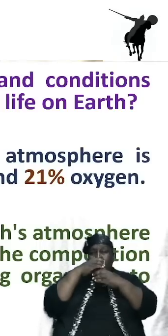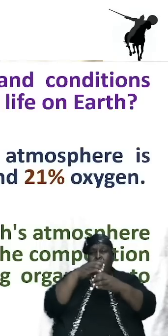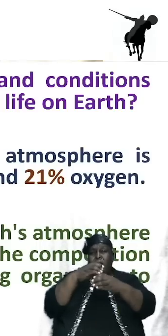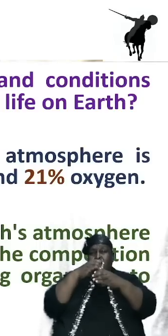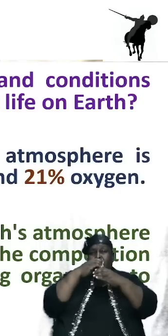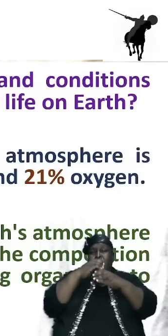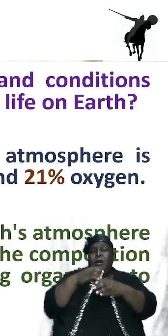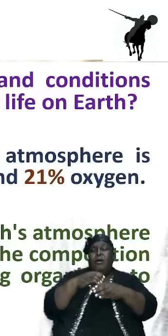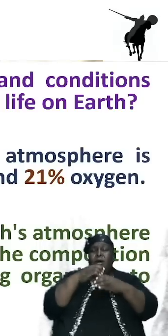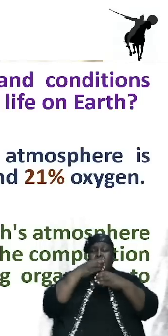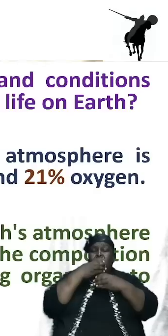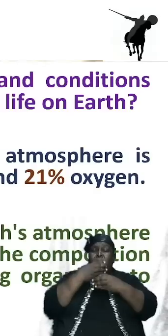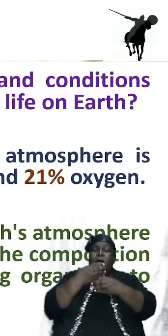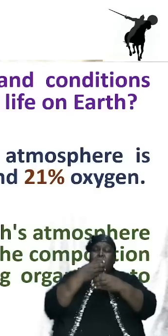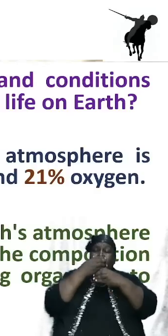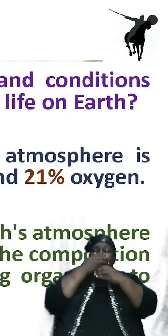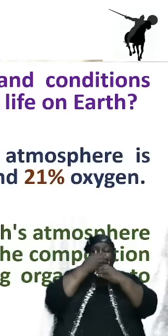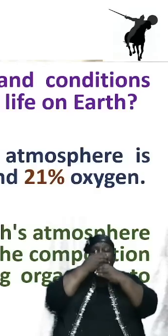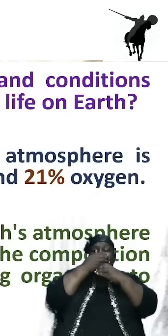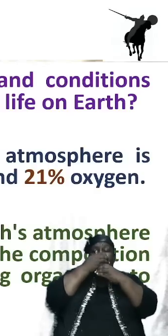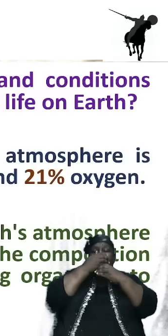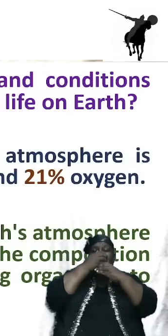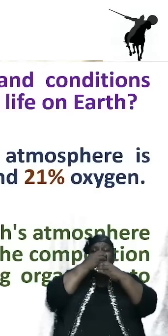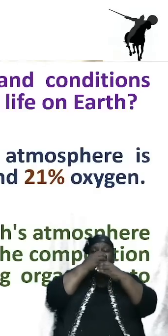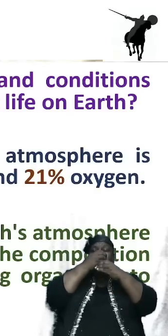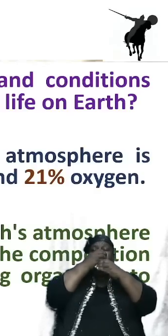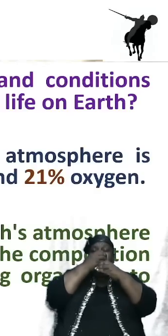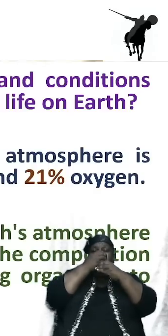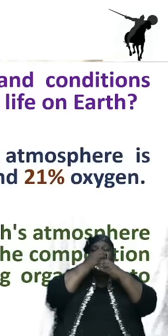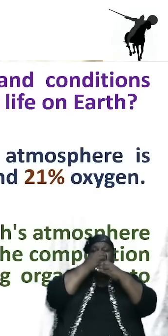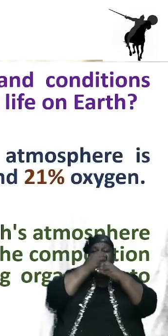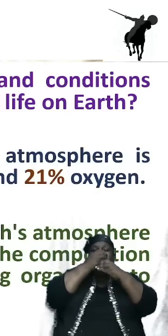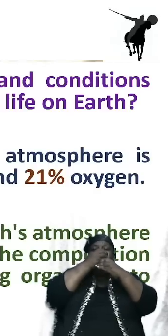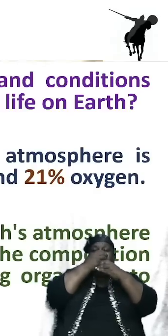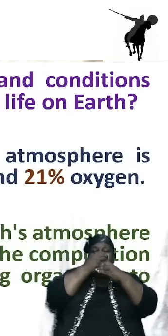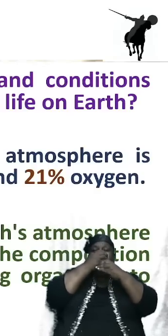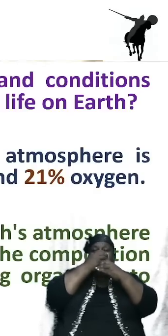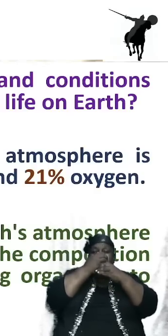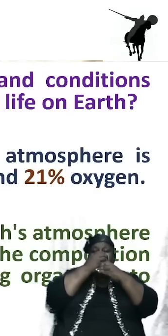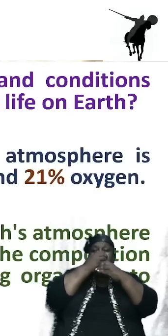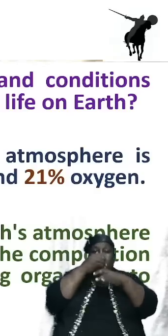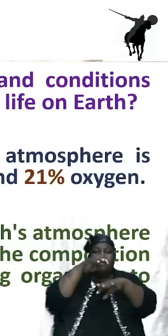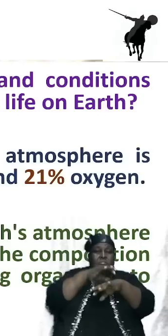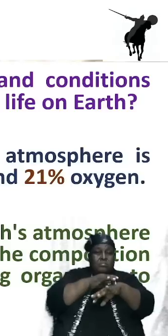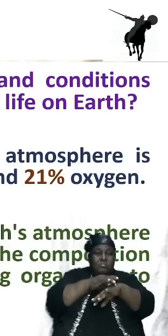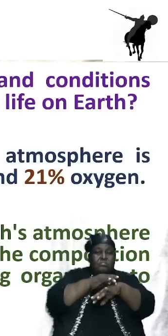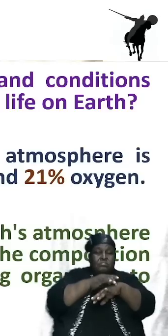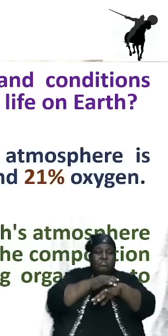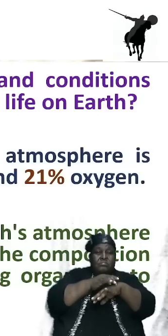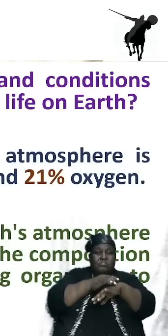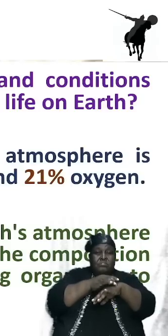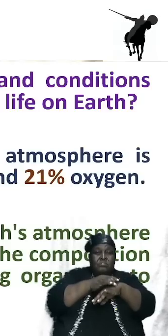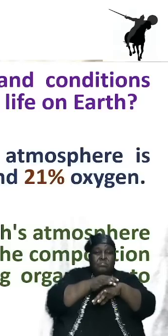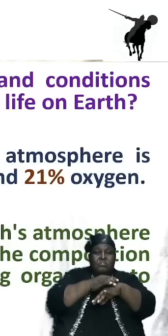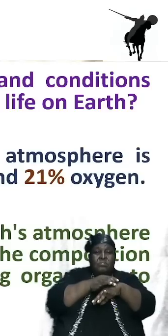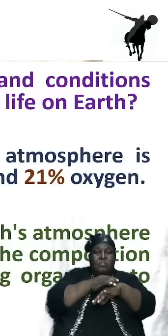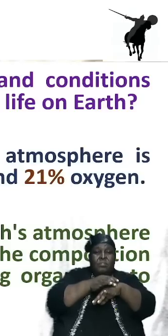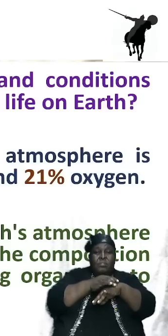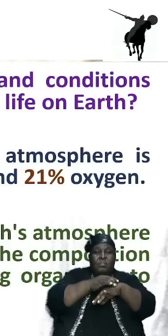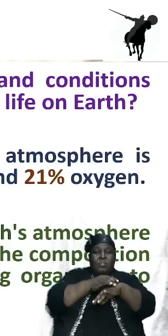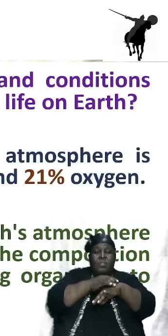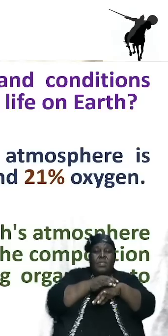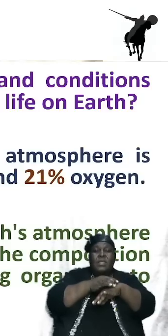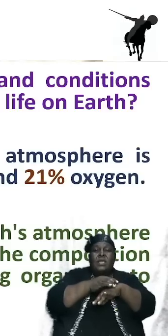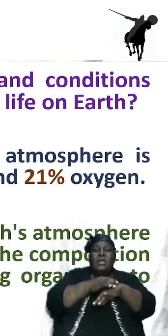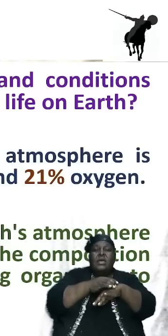is said that the earth atmosphere is made of approximately 78% nitrogen and 21% oxygen. If